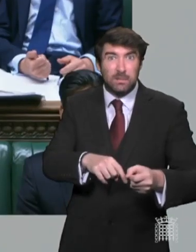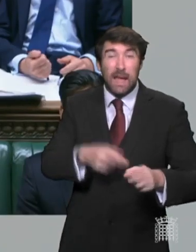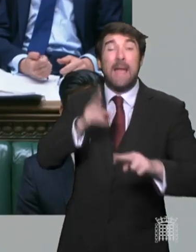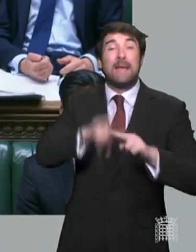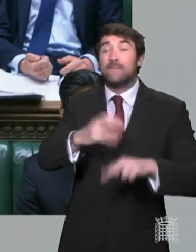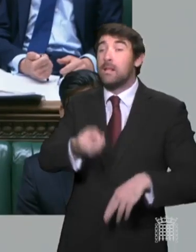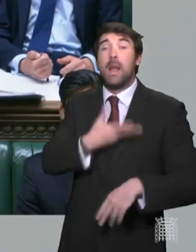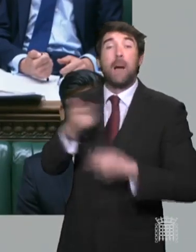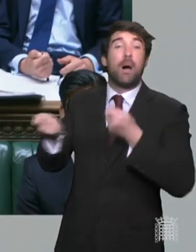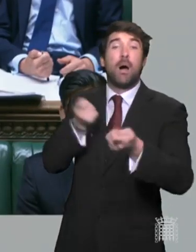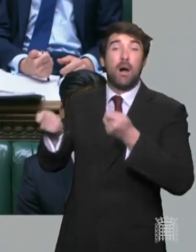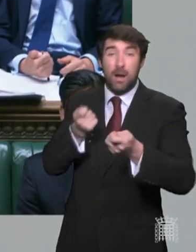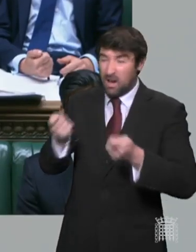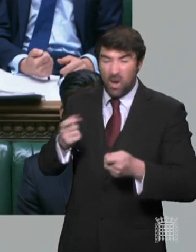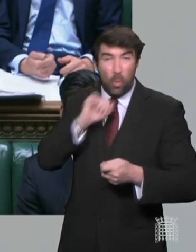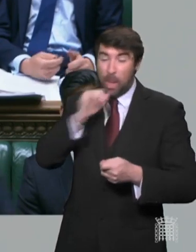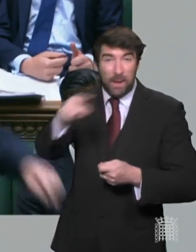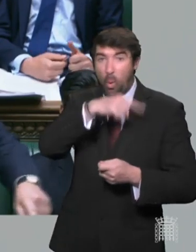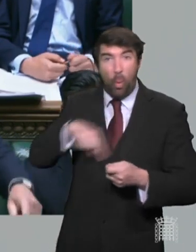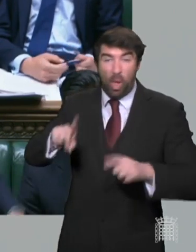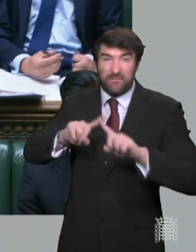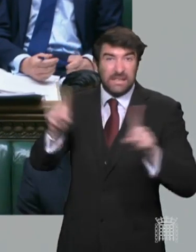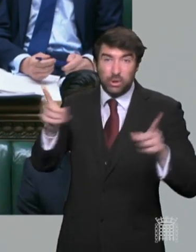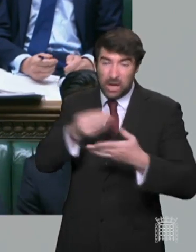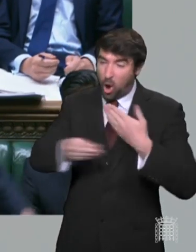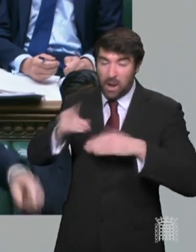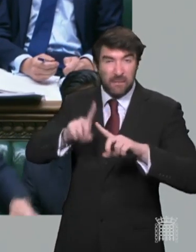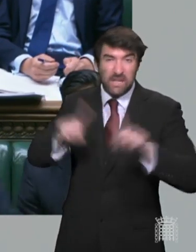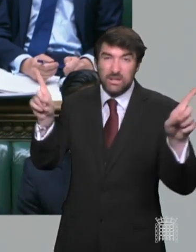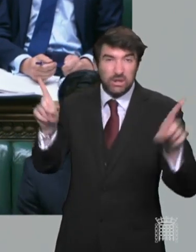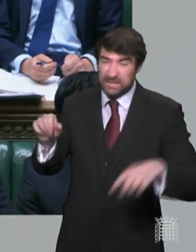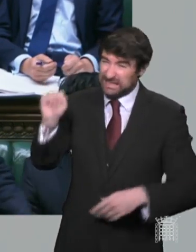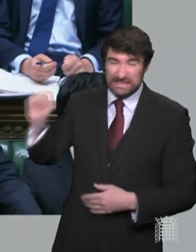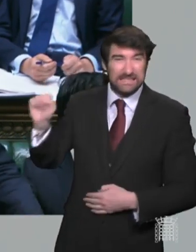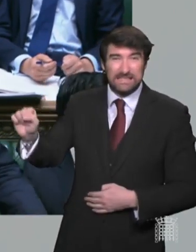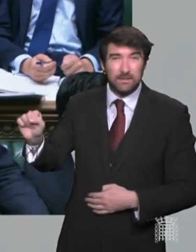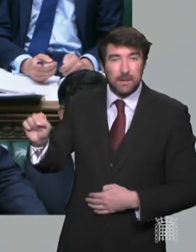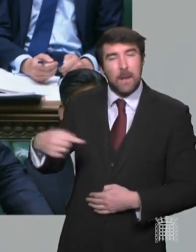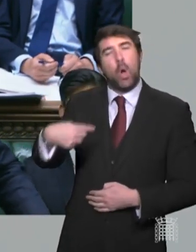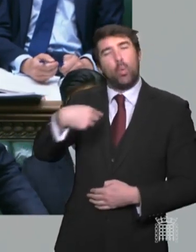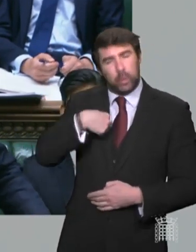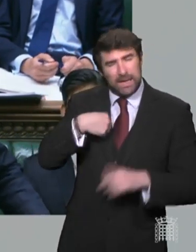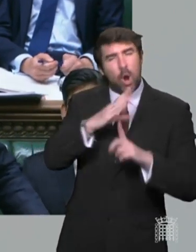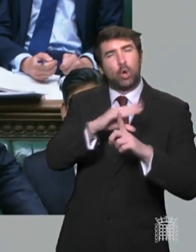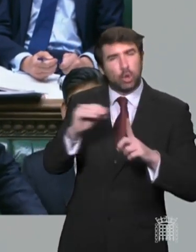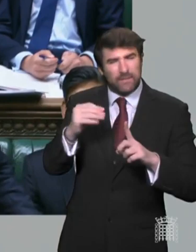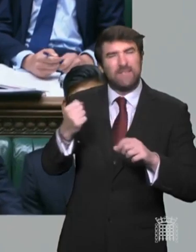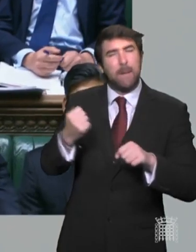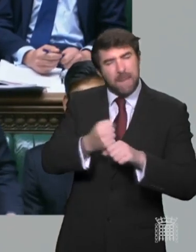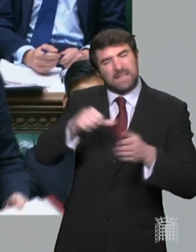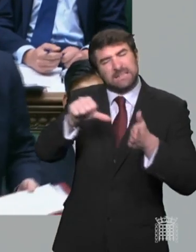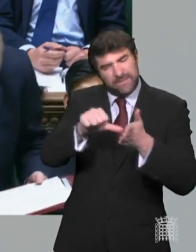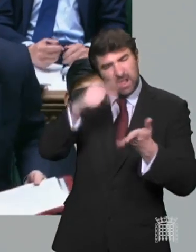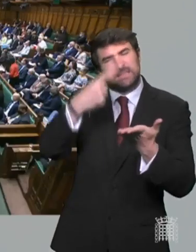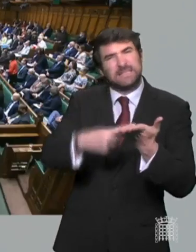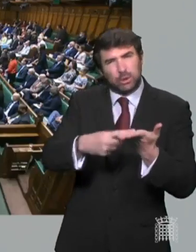and we wouldn't be finally dealing with social care, Mr. Speaker. This is the country, this is the government that takes the tough decisions to take this country forward.